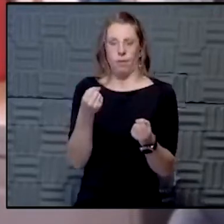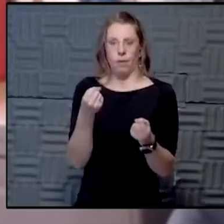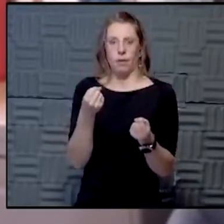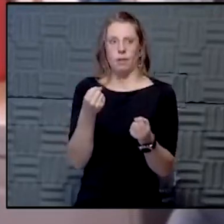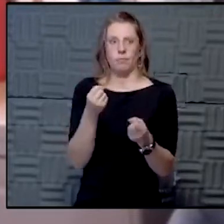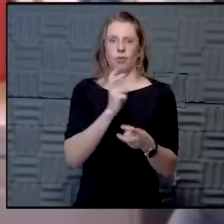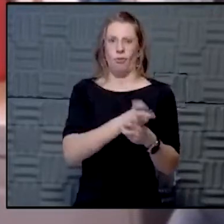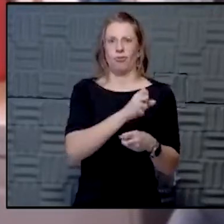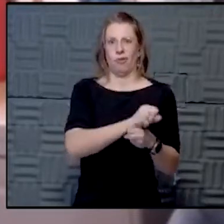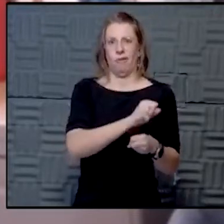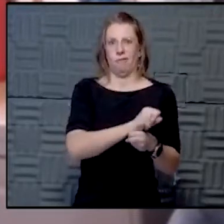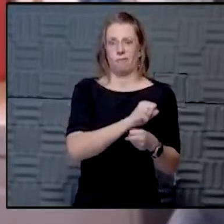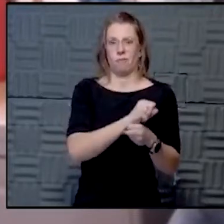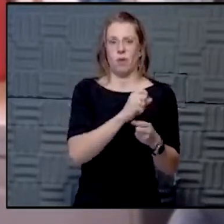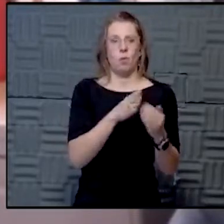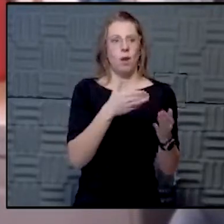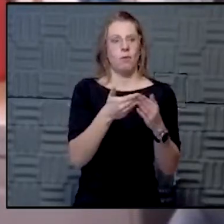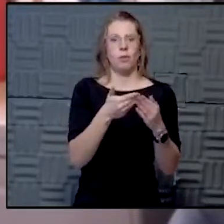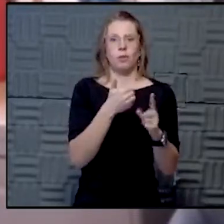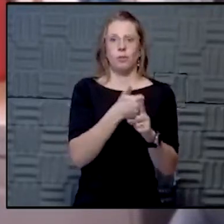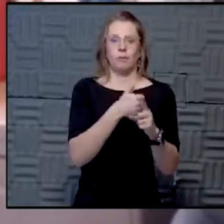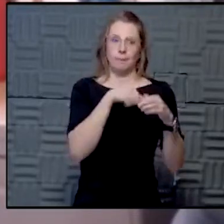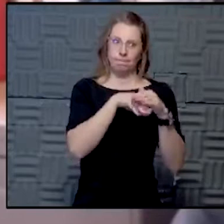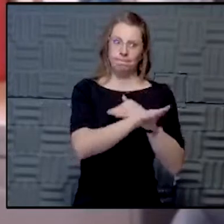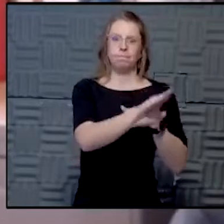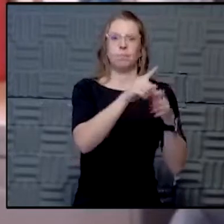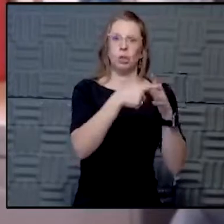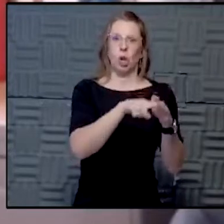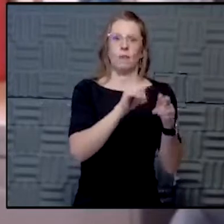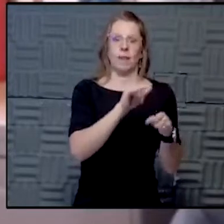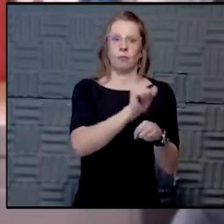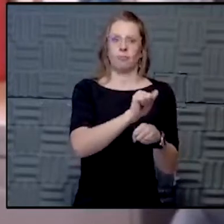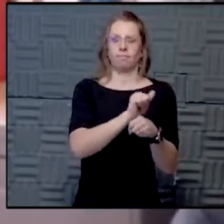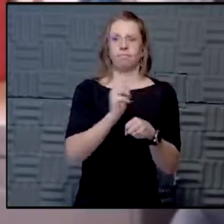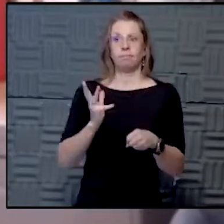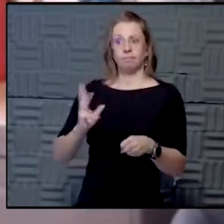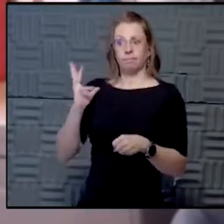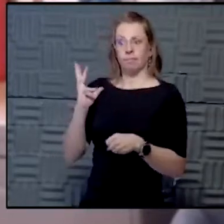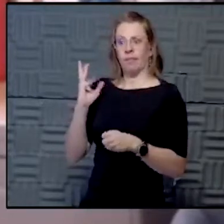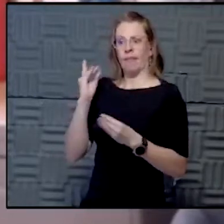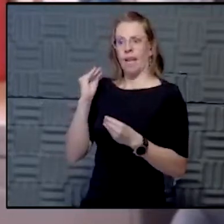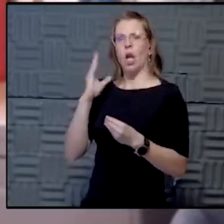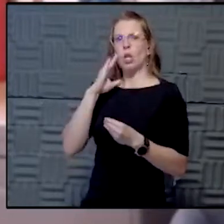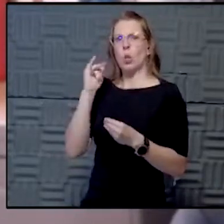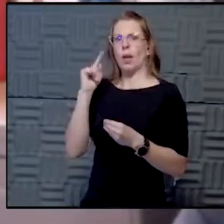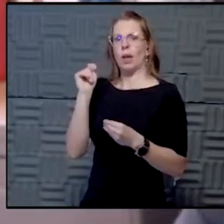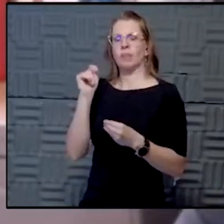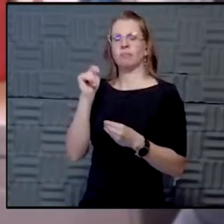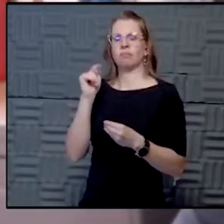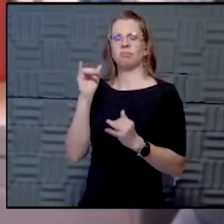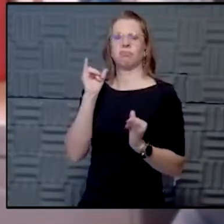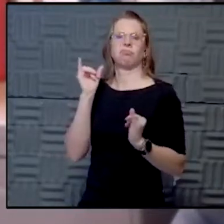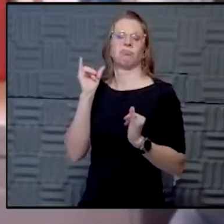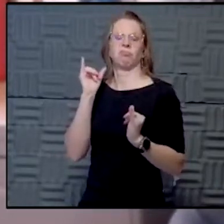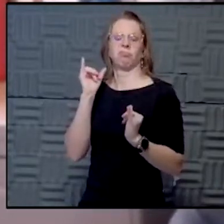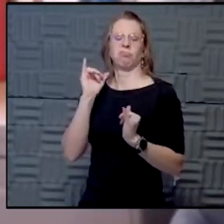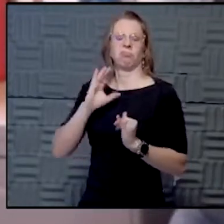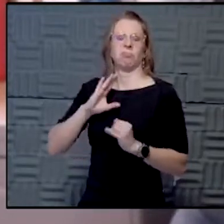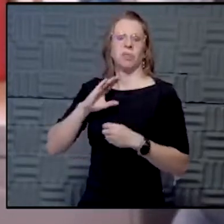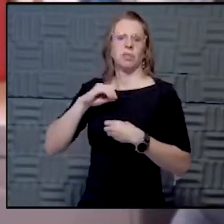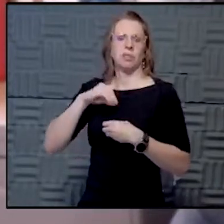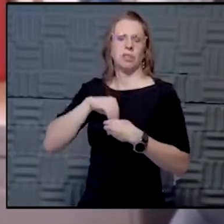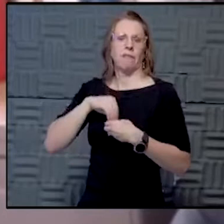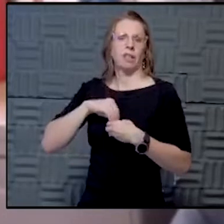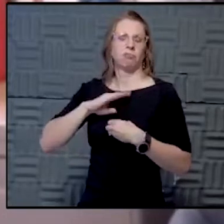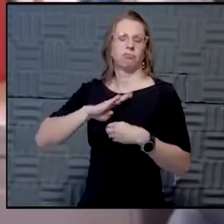that. And traditional kind of old school thinking was, well, you knew it, so go ahead and drink it down and just stuff it away, and